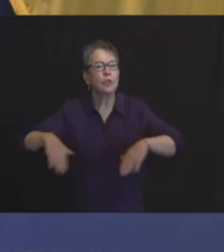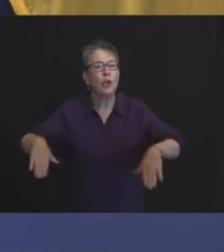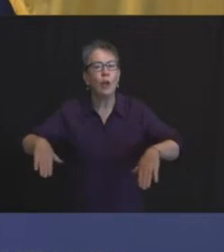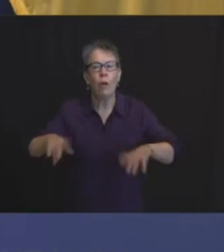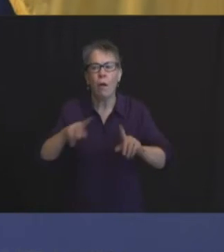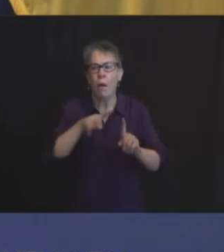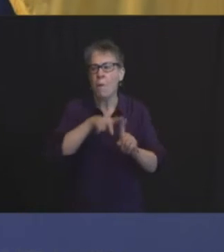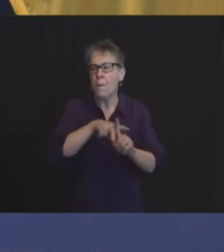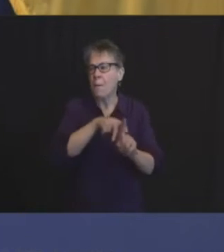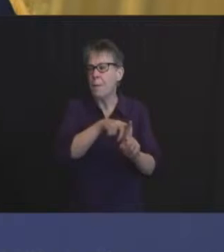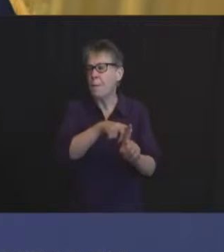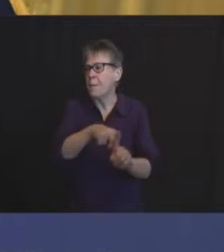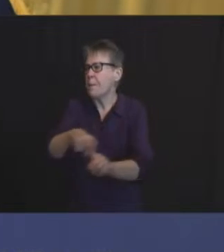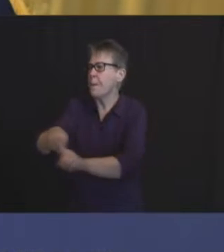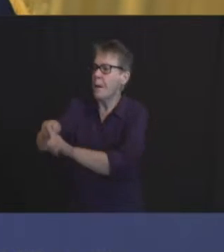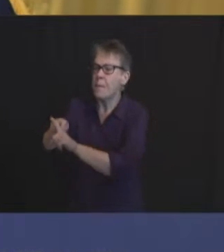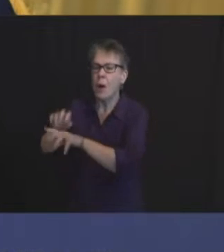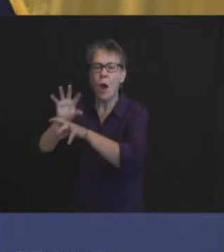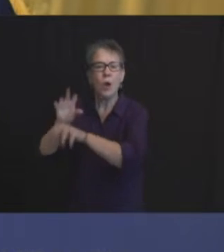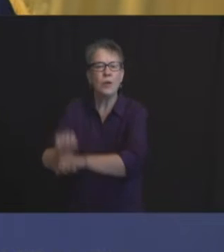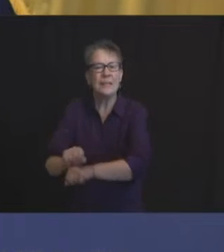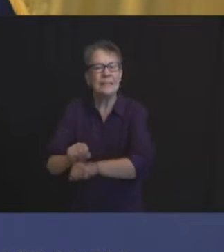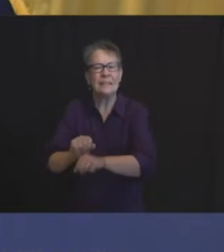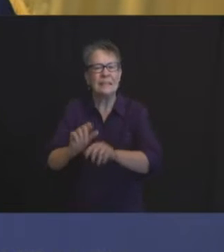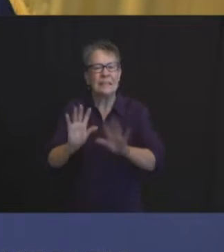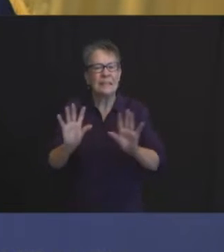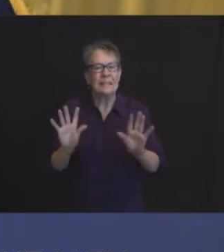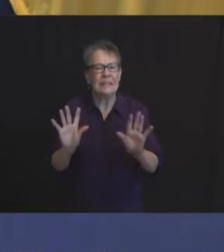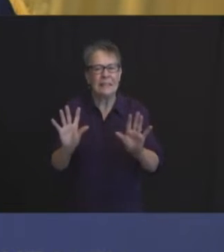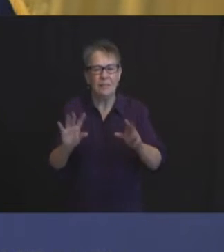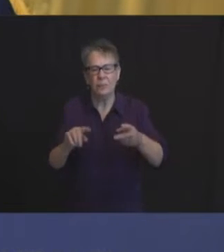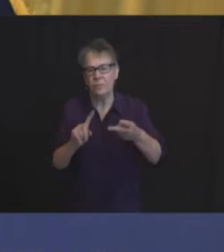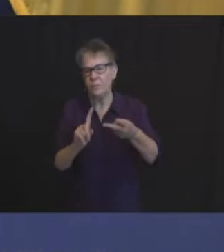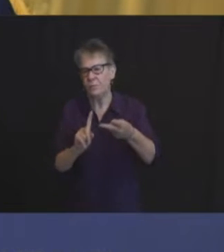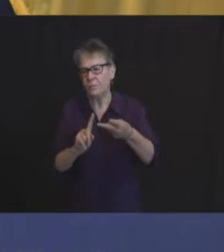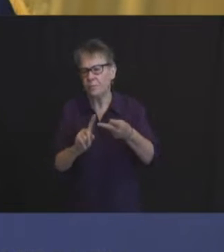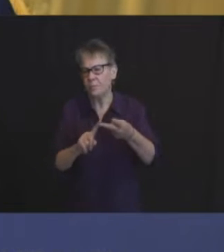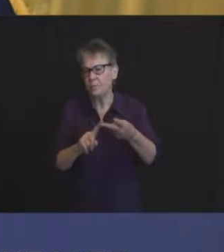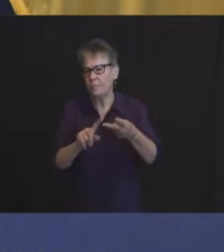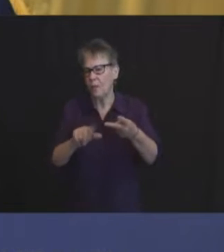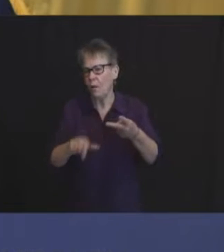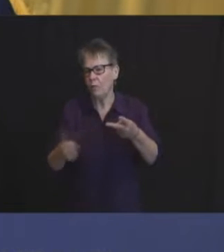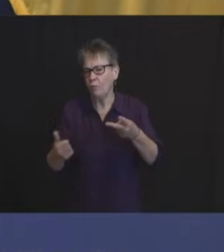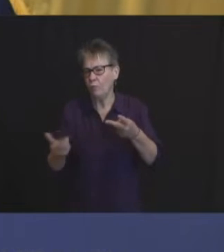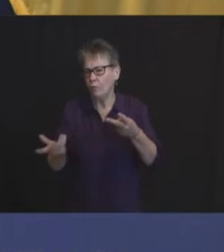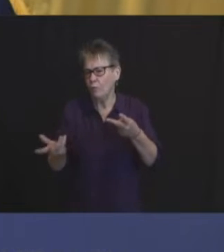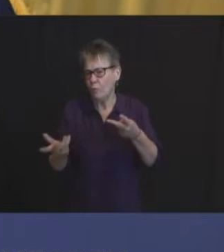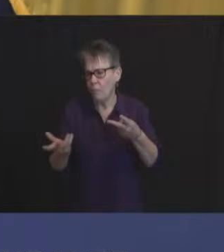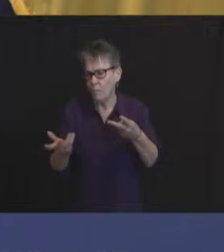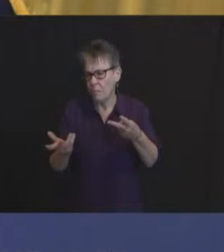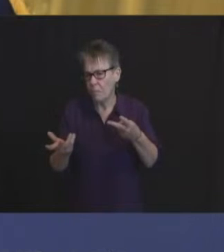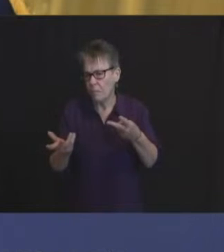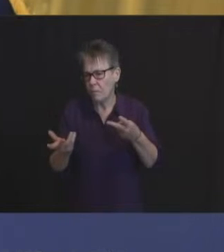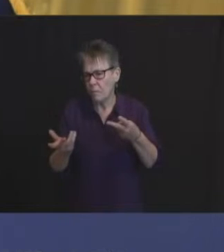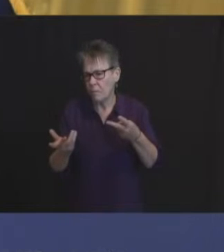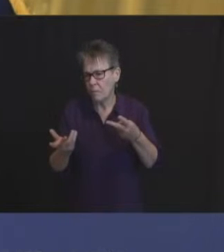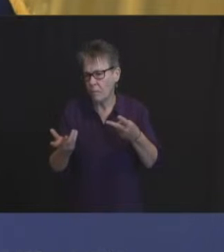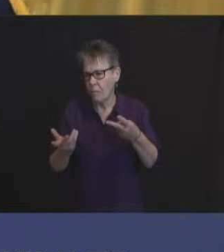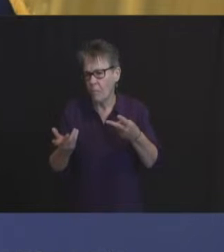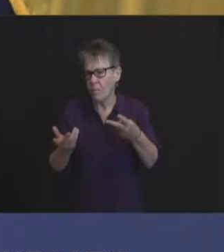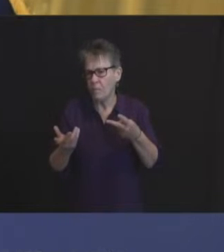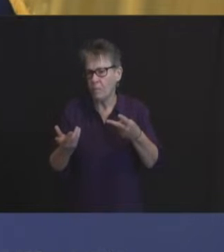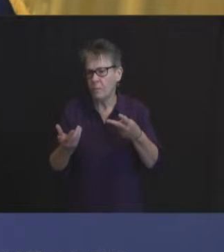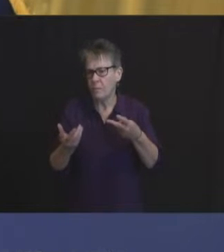that, period. And secondly, I'd say with equal passion, this was never about